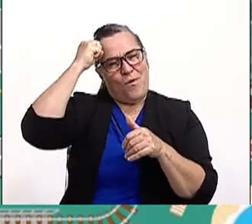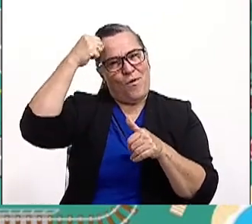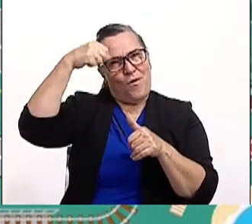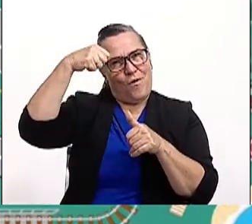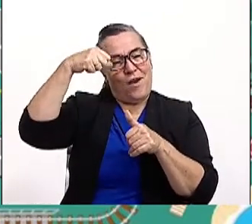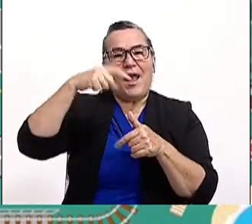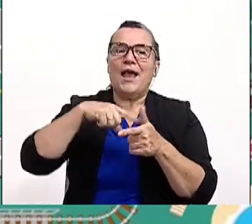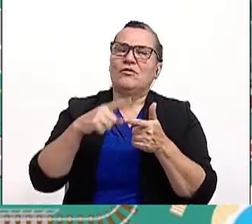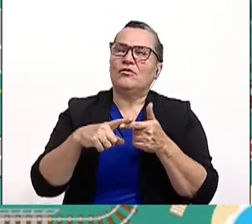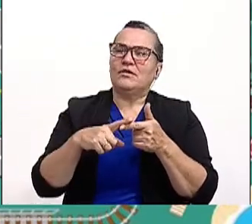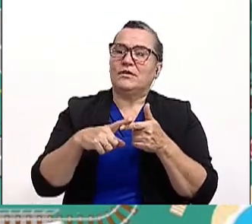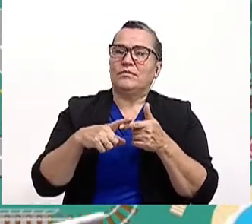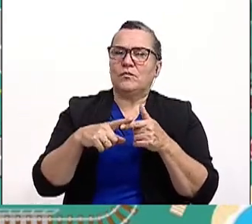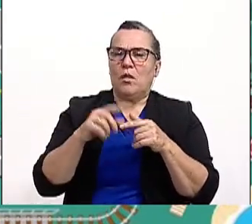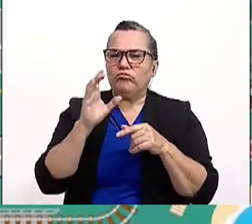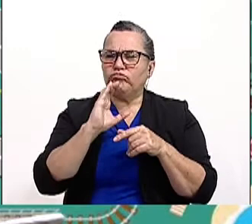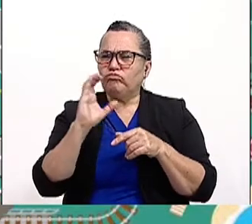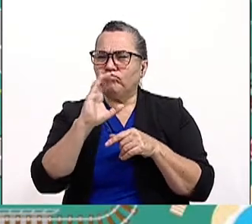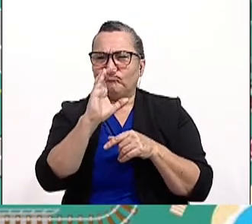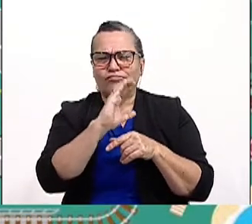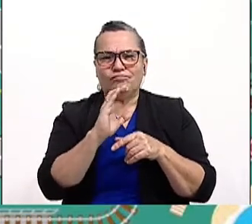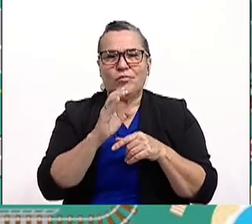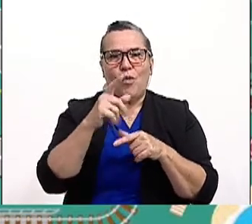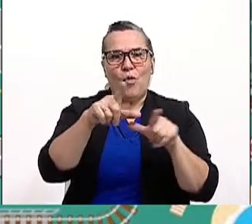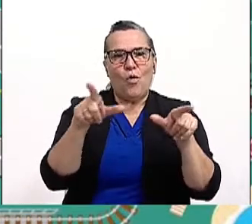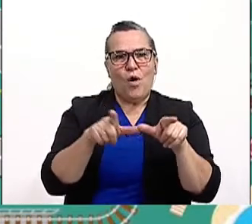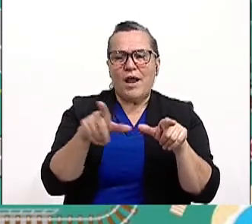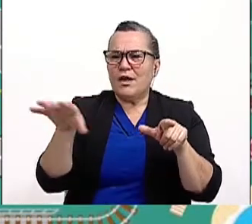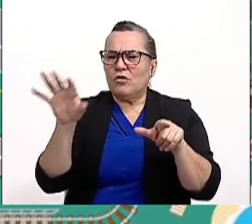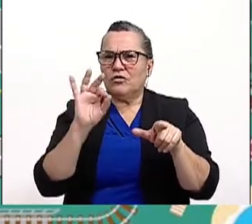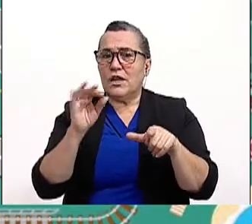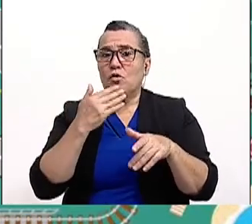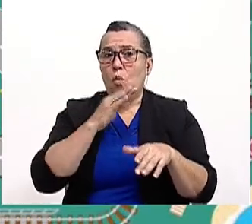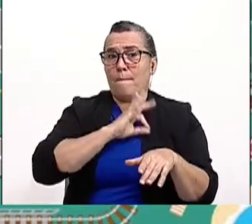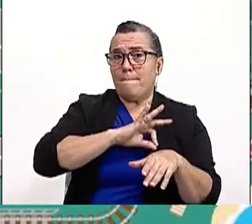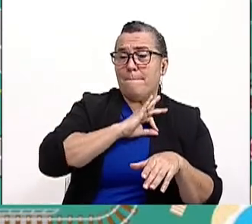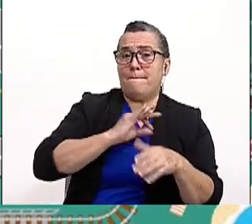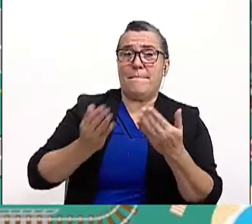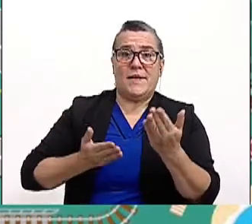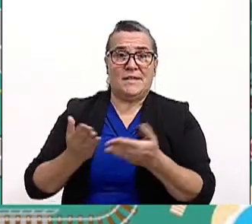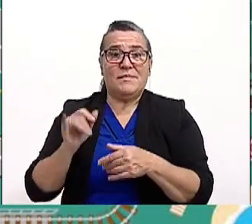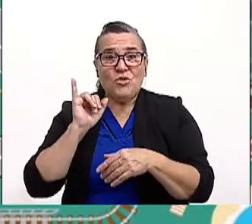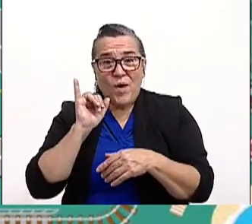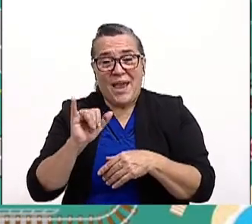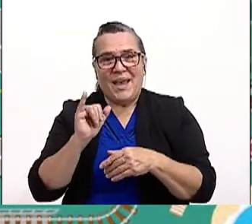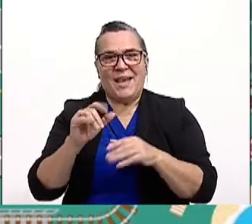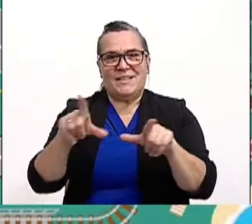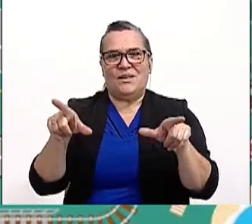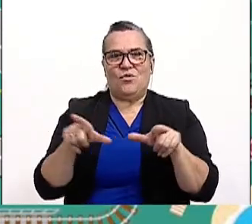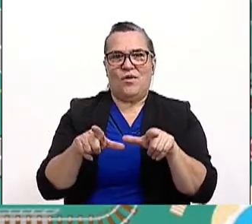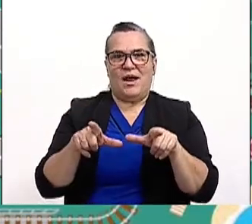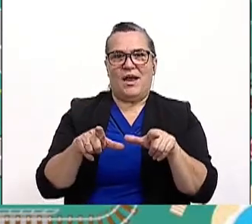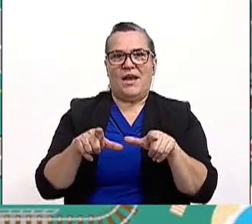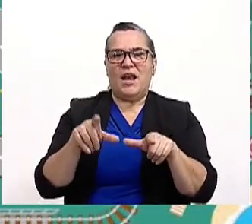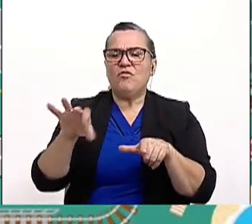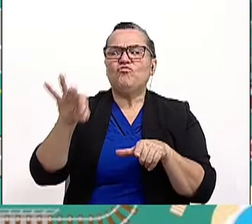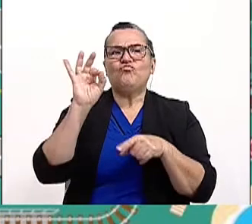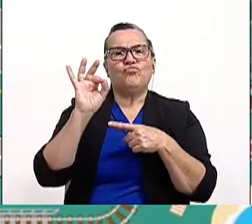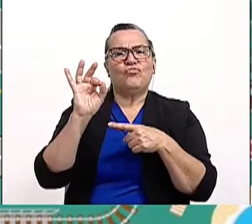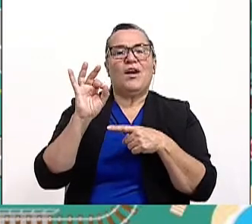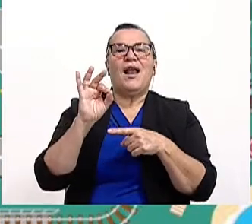and then you are going to find a good or a service you can get in that place by guessing the correct